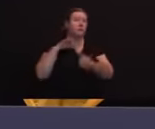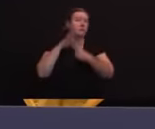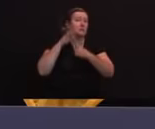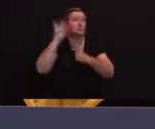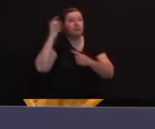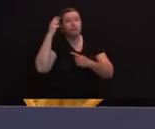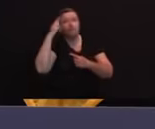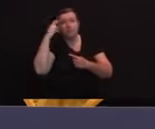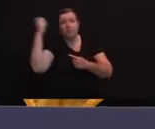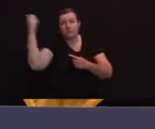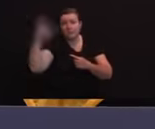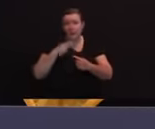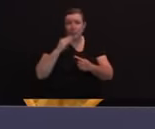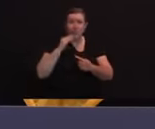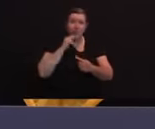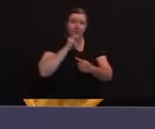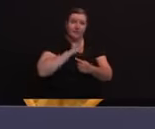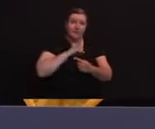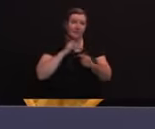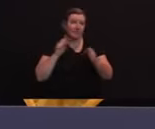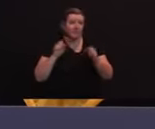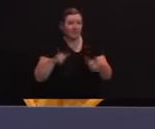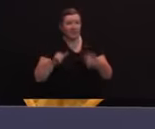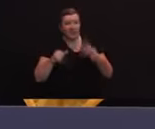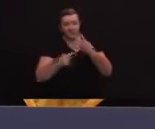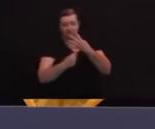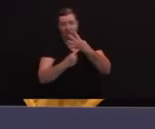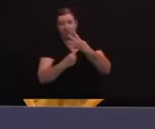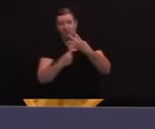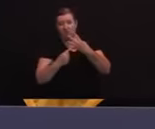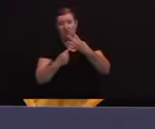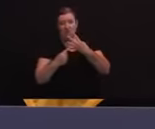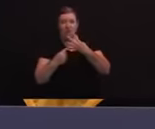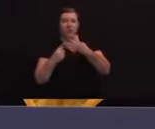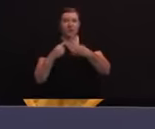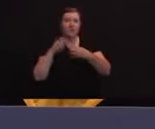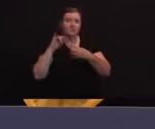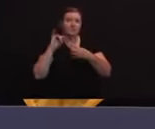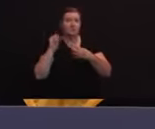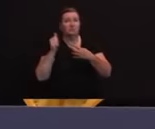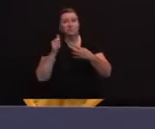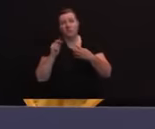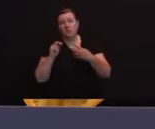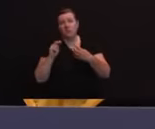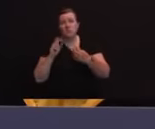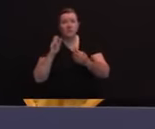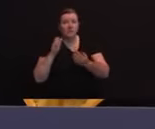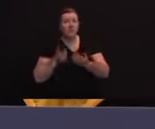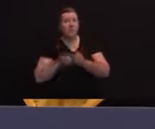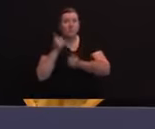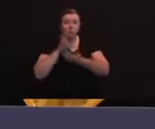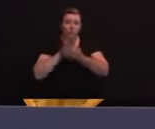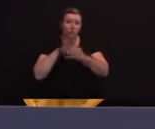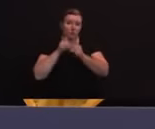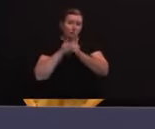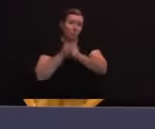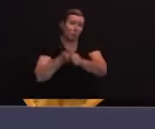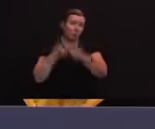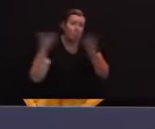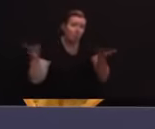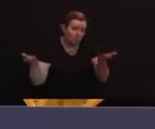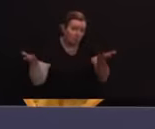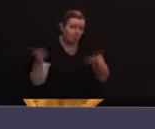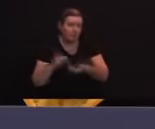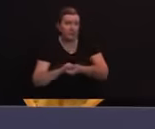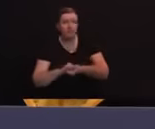and you're staying through the end of January, which is a calendar I think most schools are on in any event, but more to come on that sooner than later.